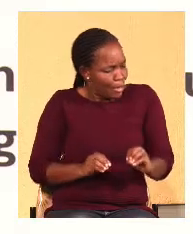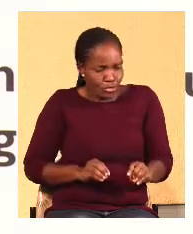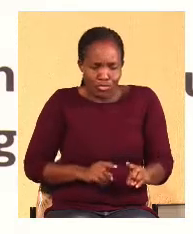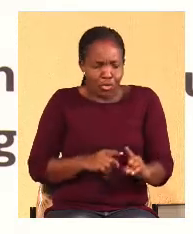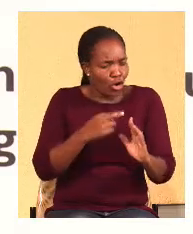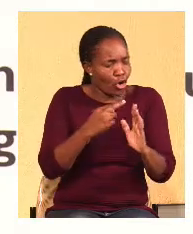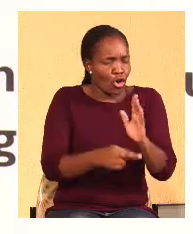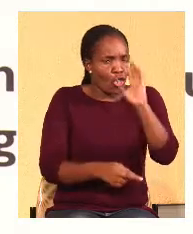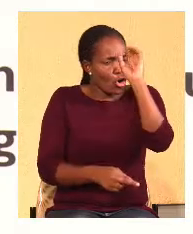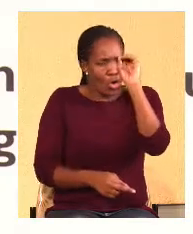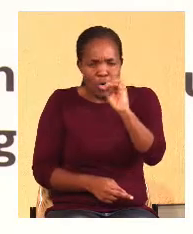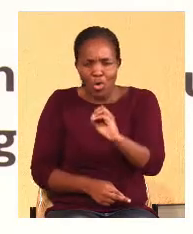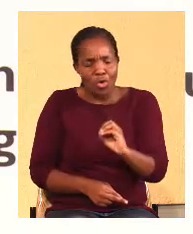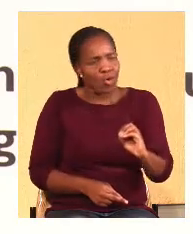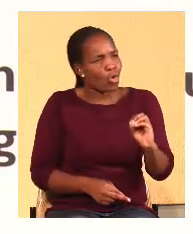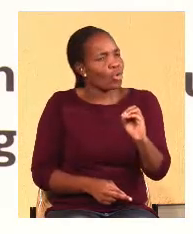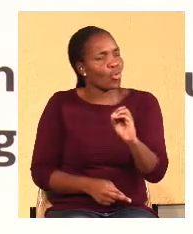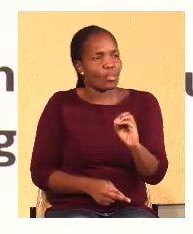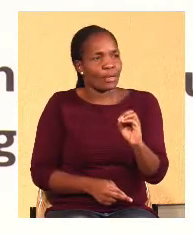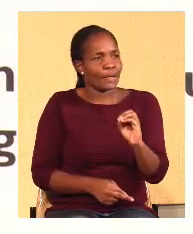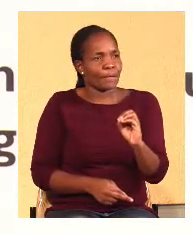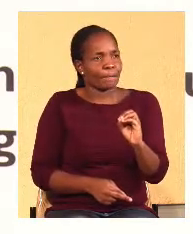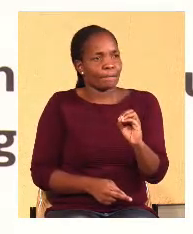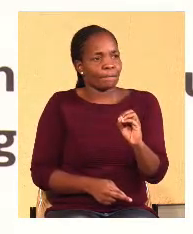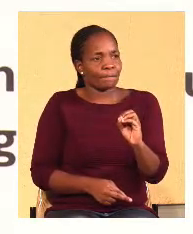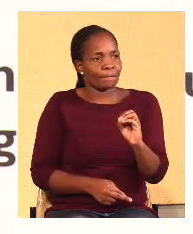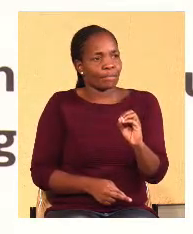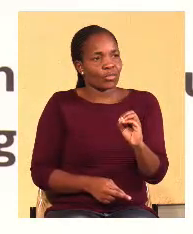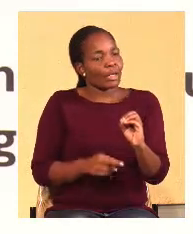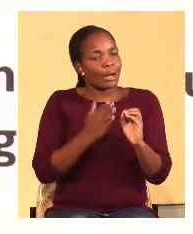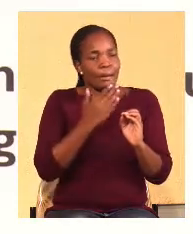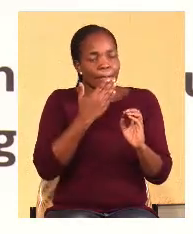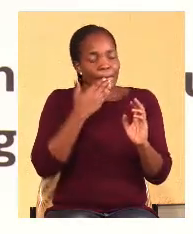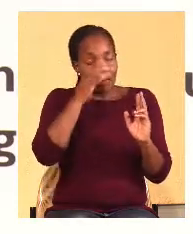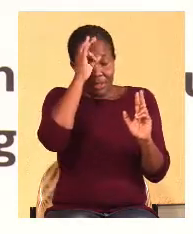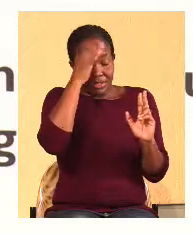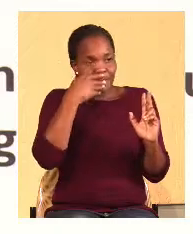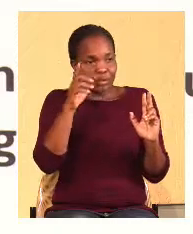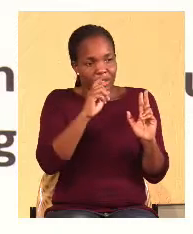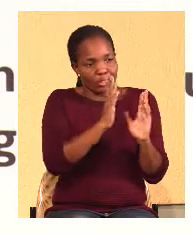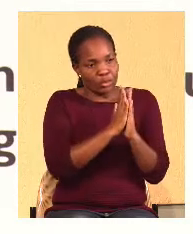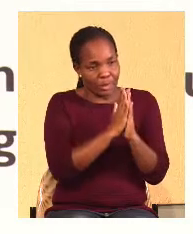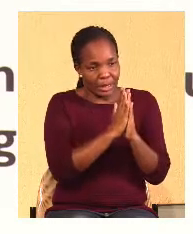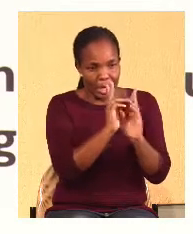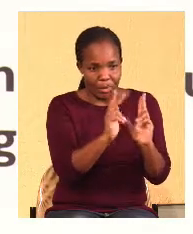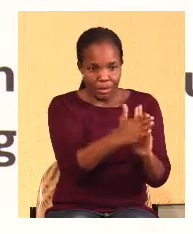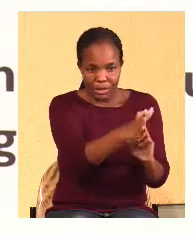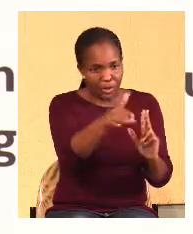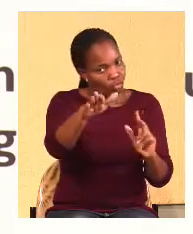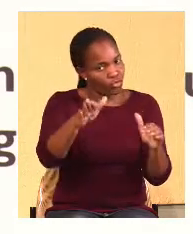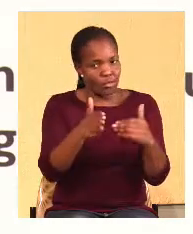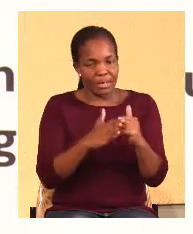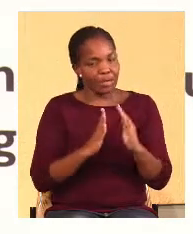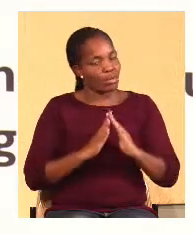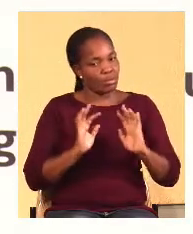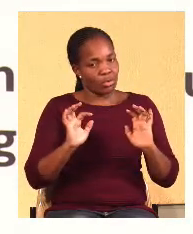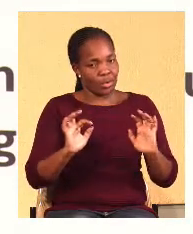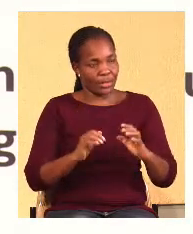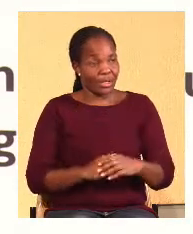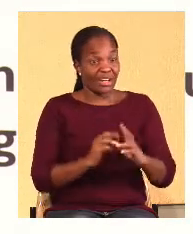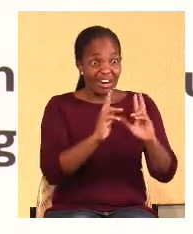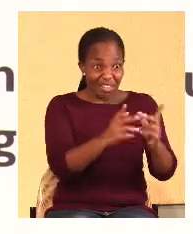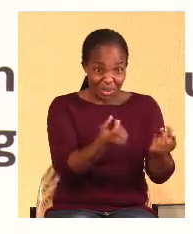other requirements that we have, they can ask people to go back. If people refuse to heed that